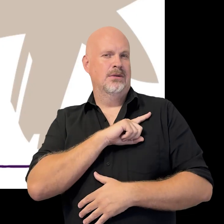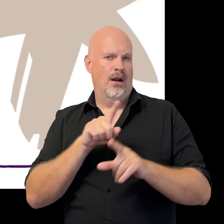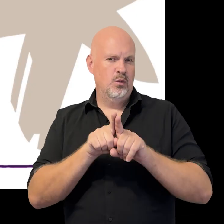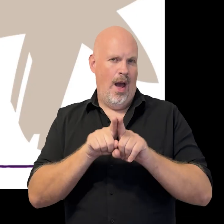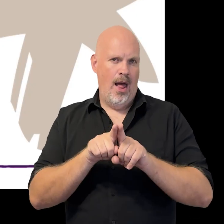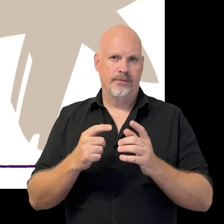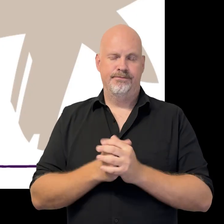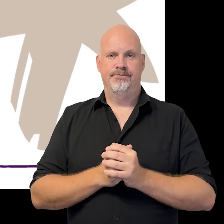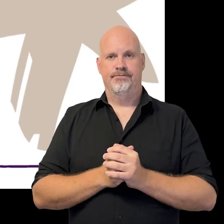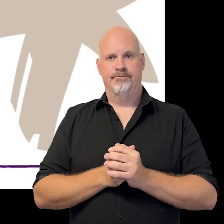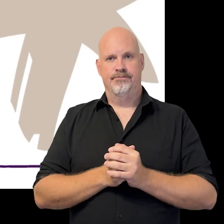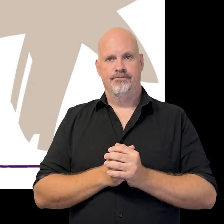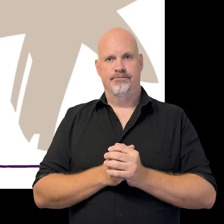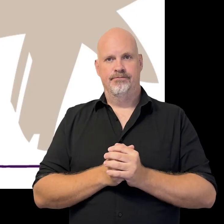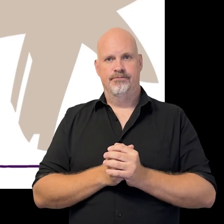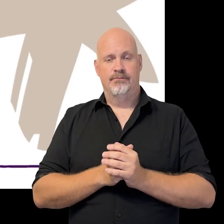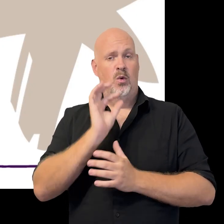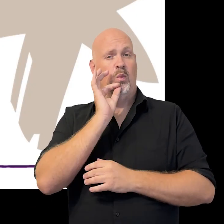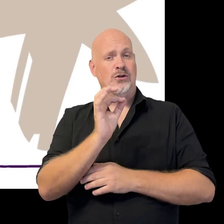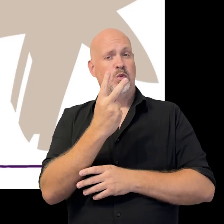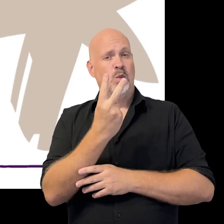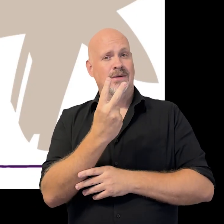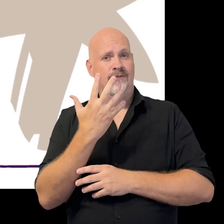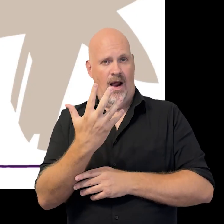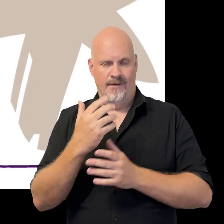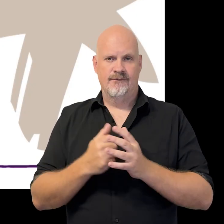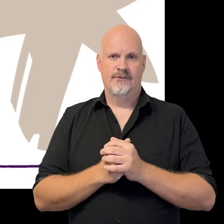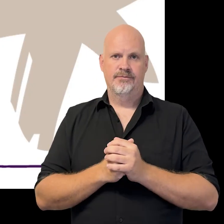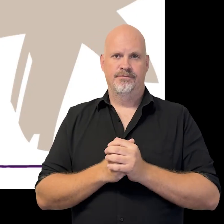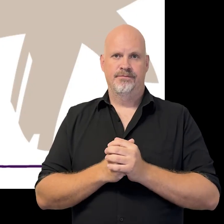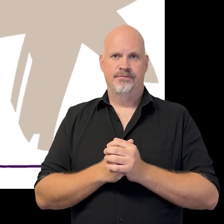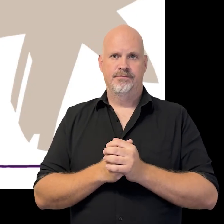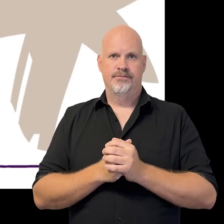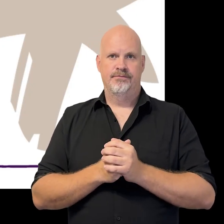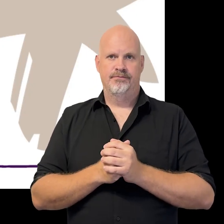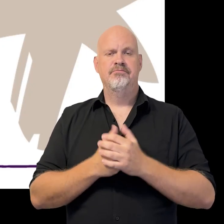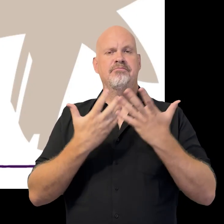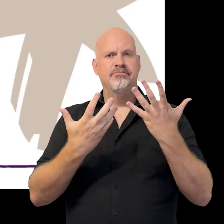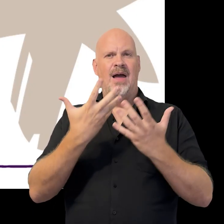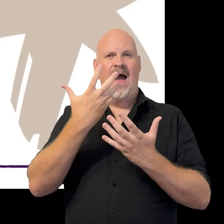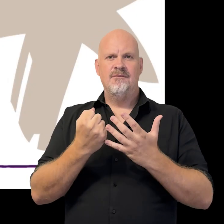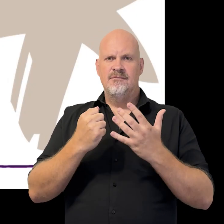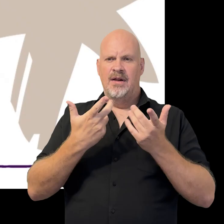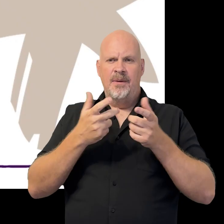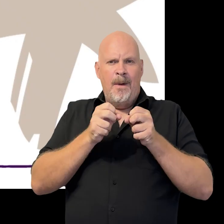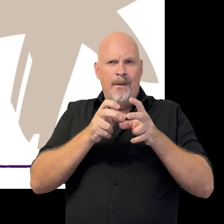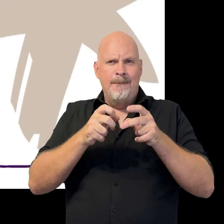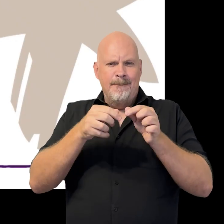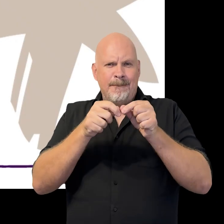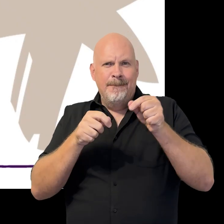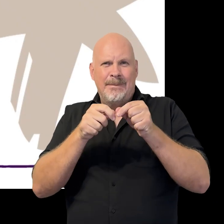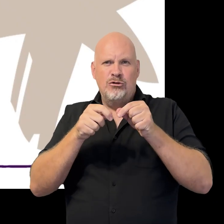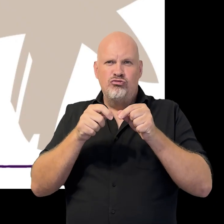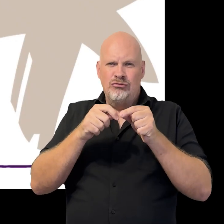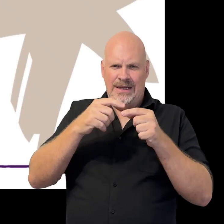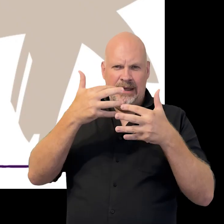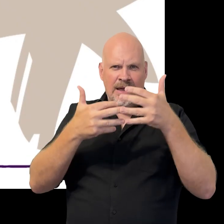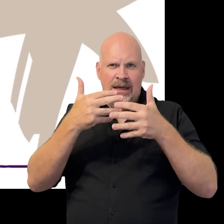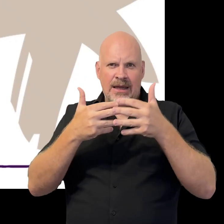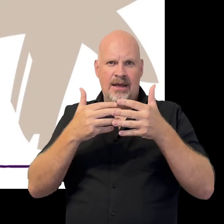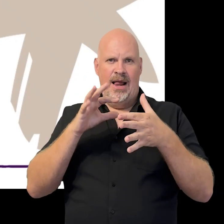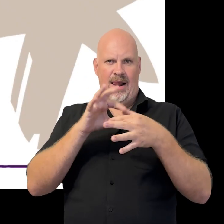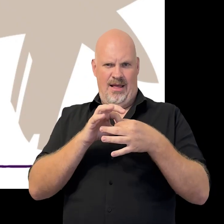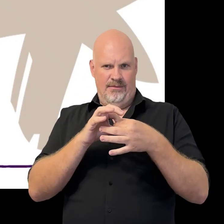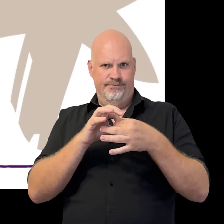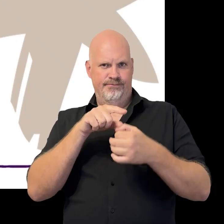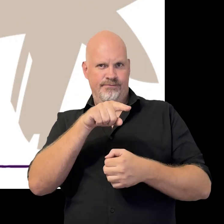them with an action plan and a strategic cost benefit analysis. And then also think about the presentation of your work.